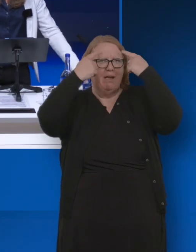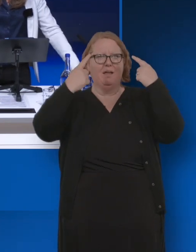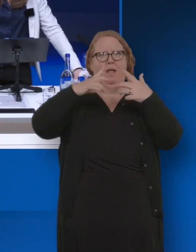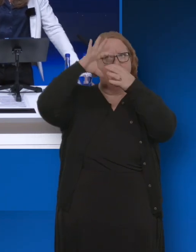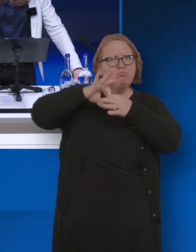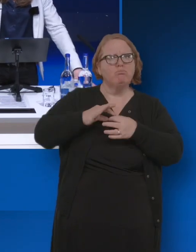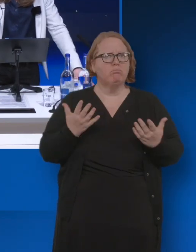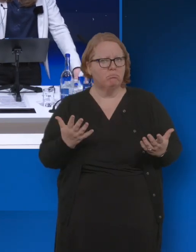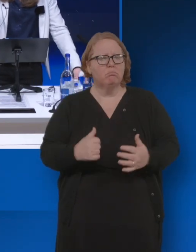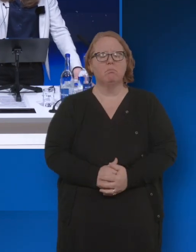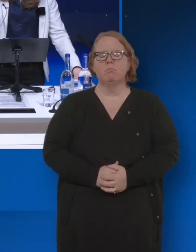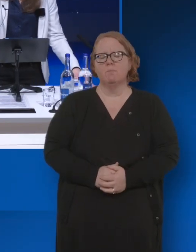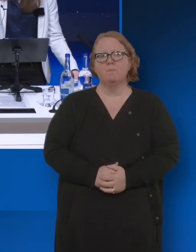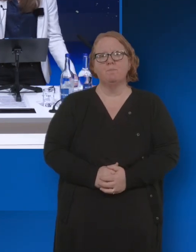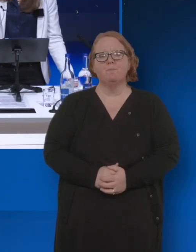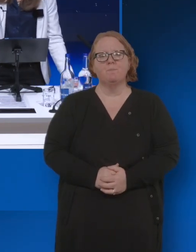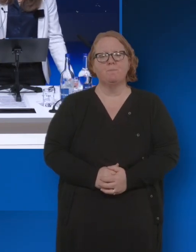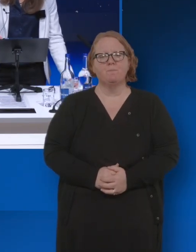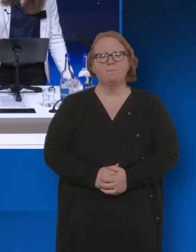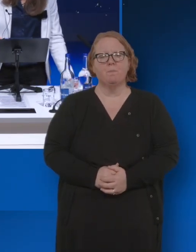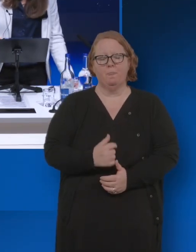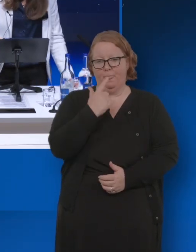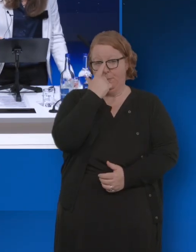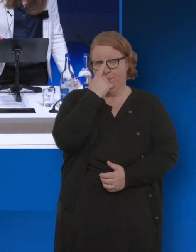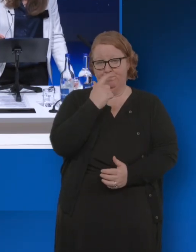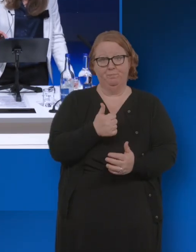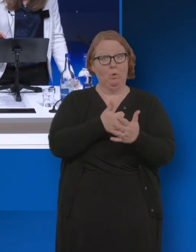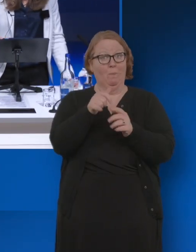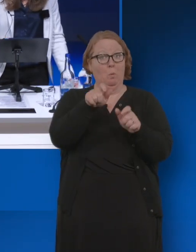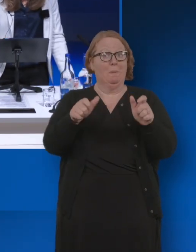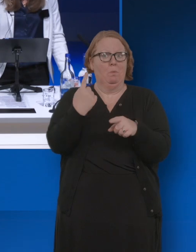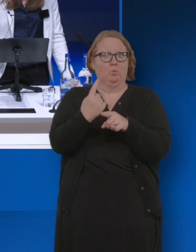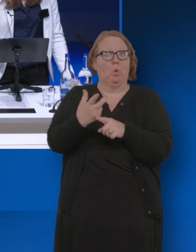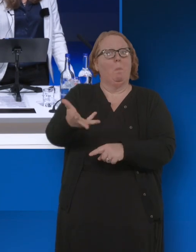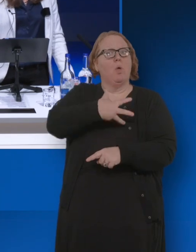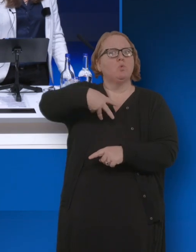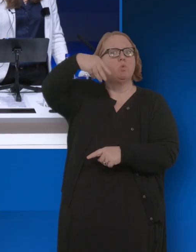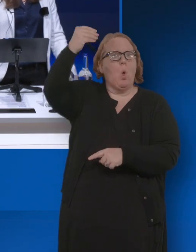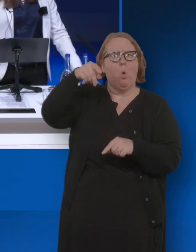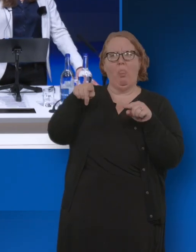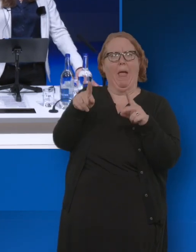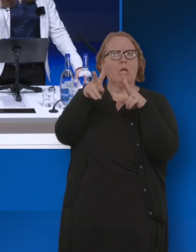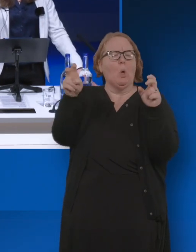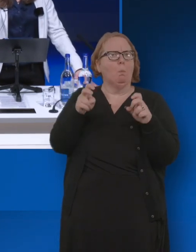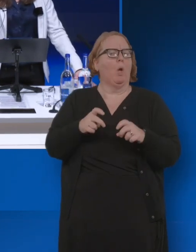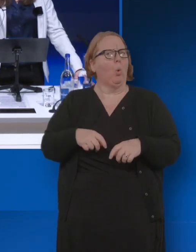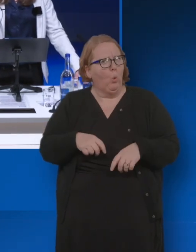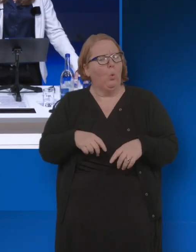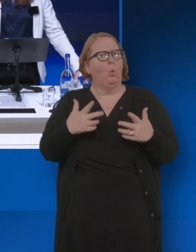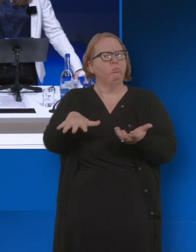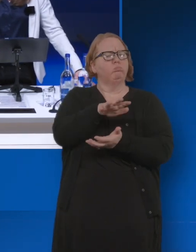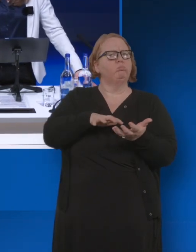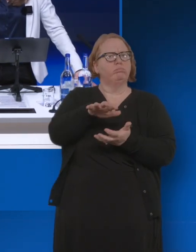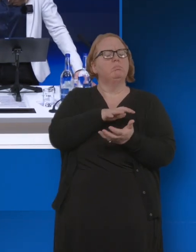self-awareness. And then people talk about soul, and soul is a slippery subject. It's a